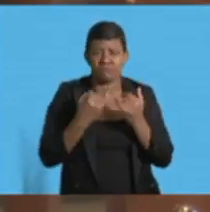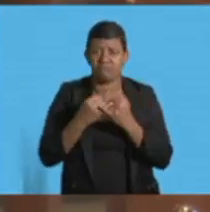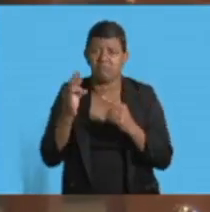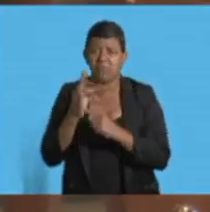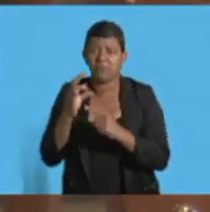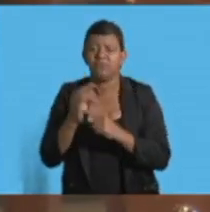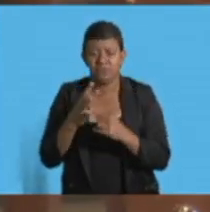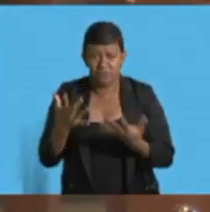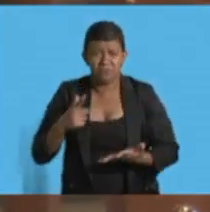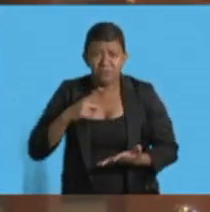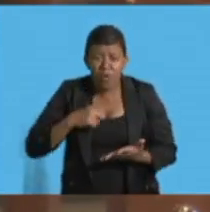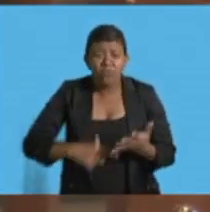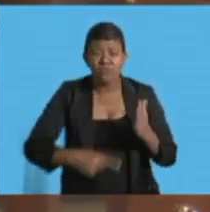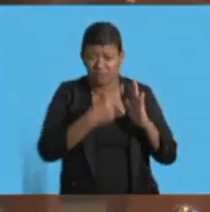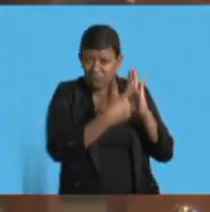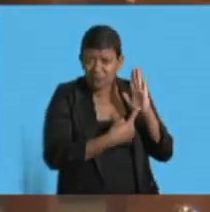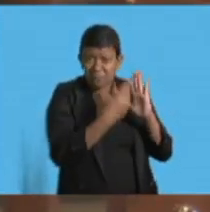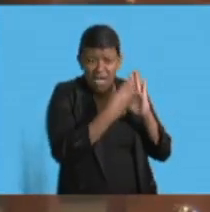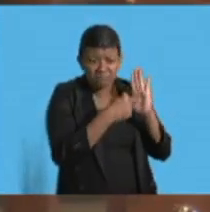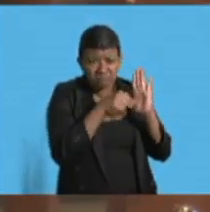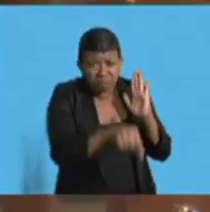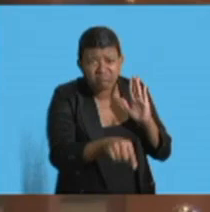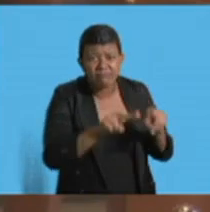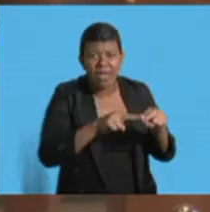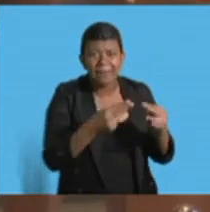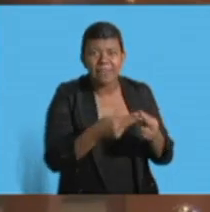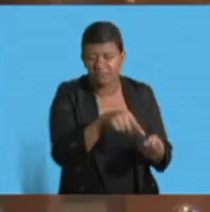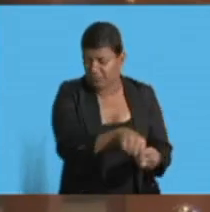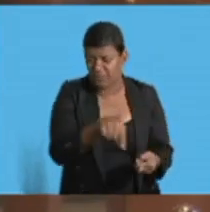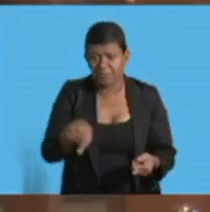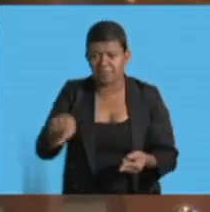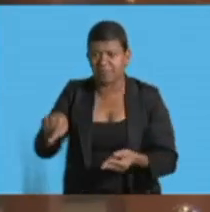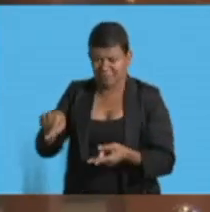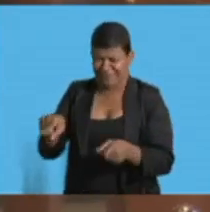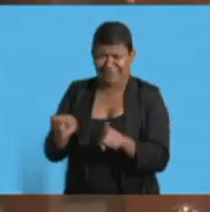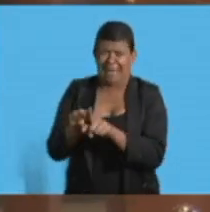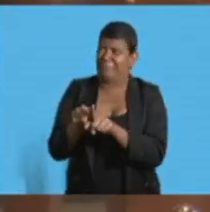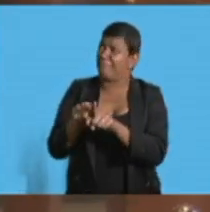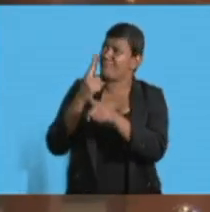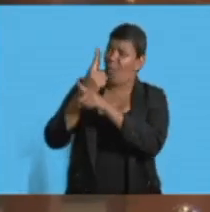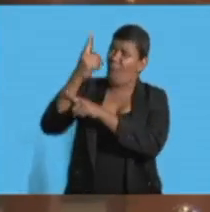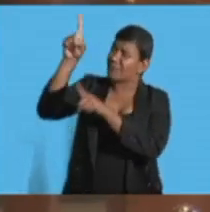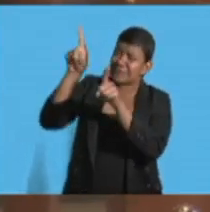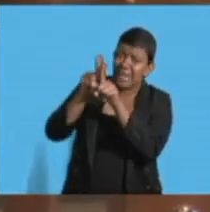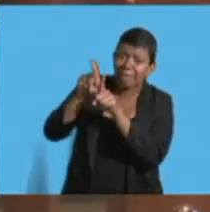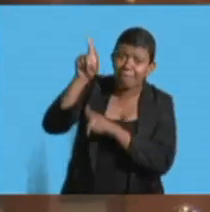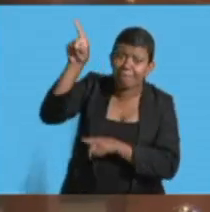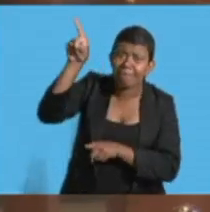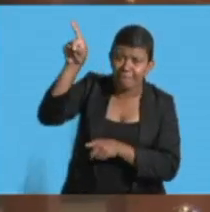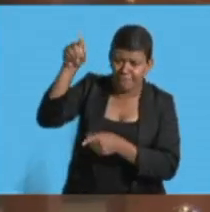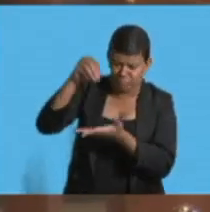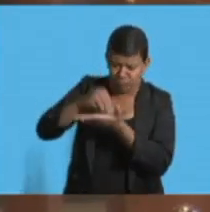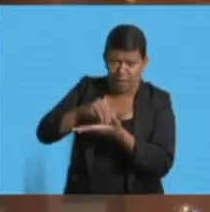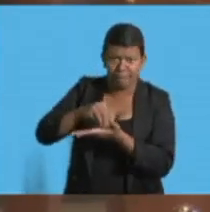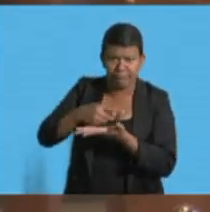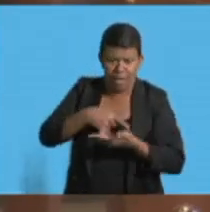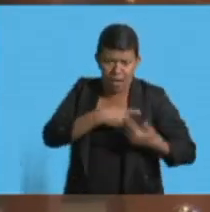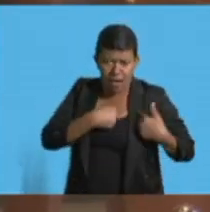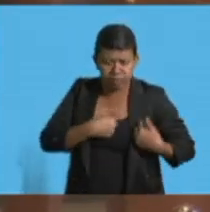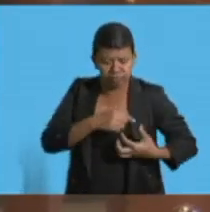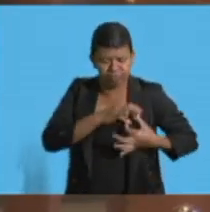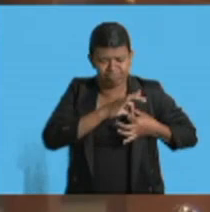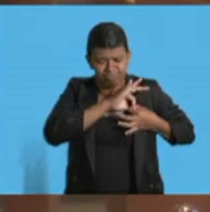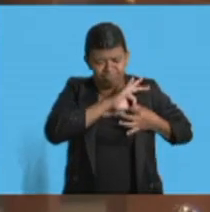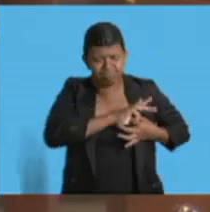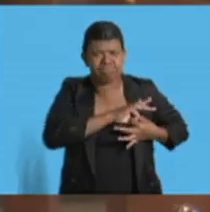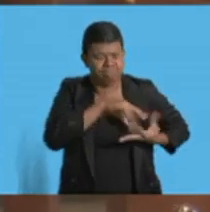heart, just as God carries each one of us in his heart. One thing we must remember,